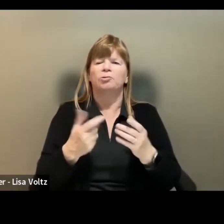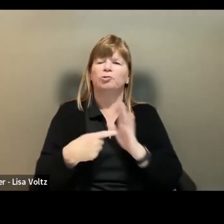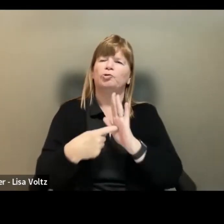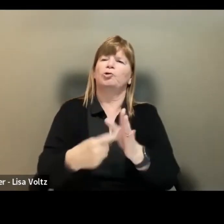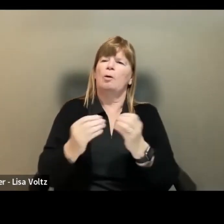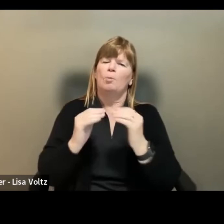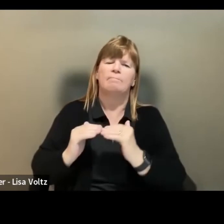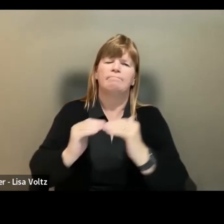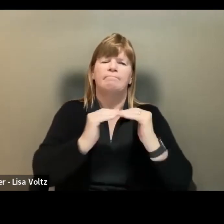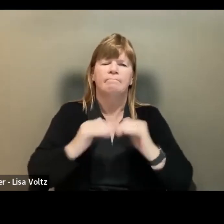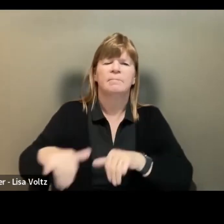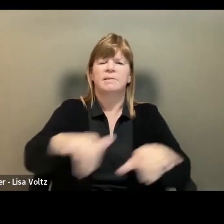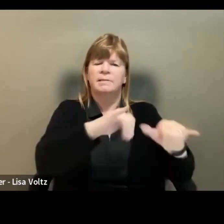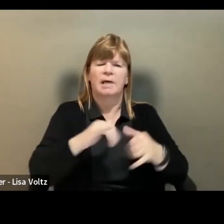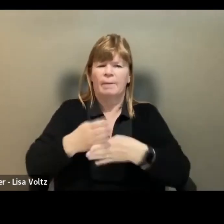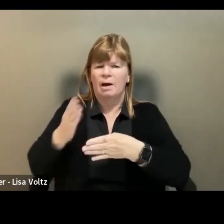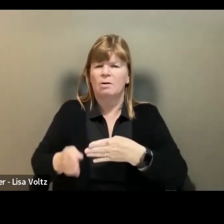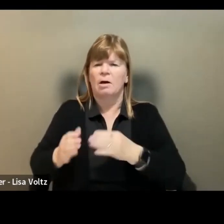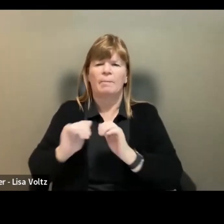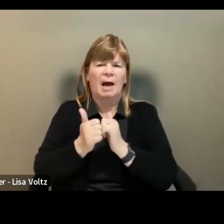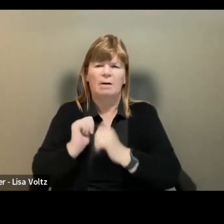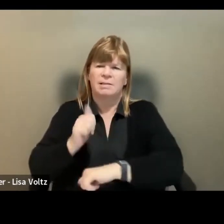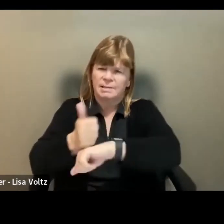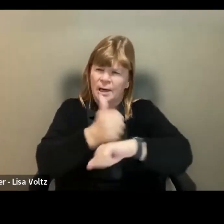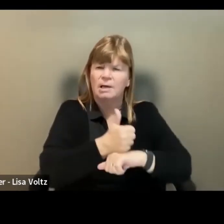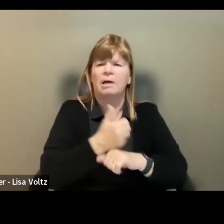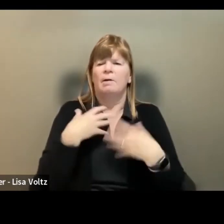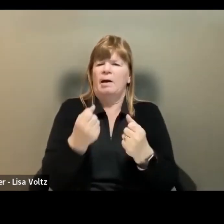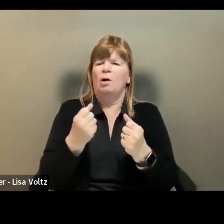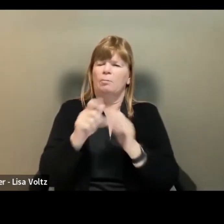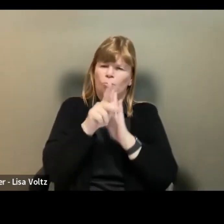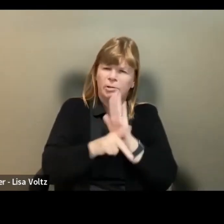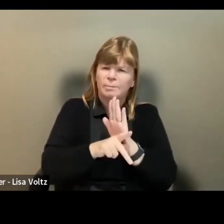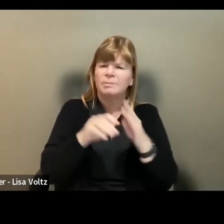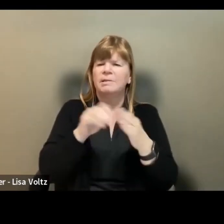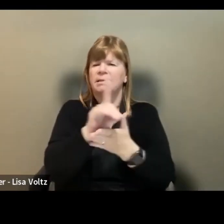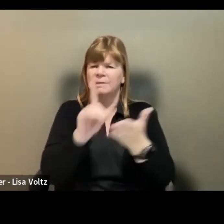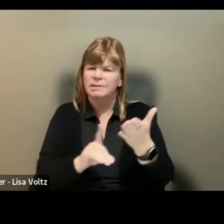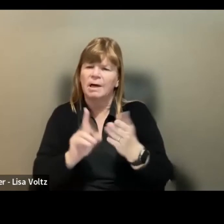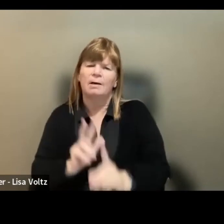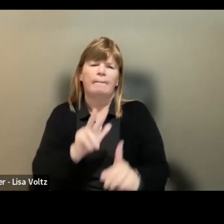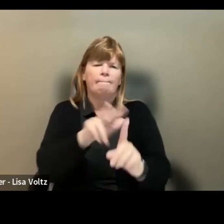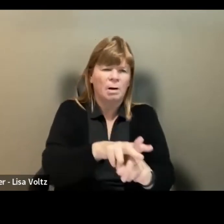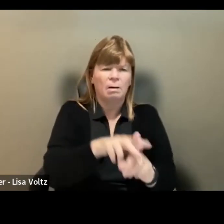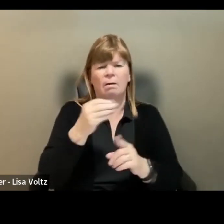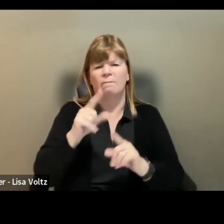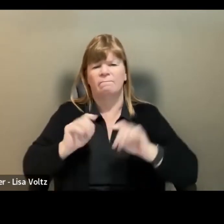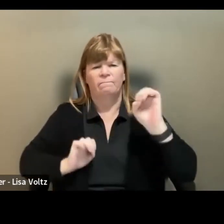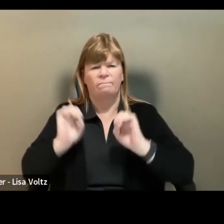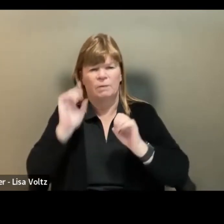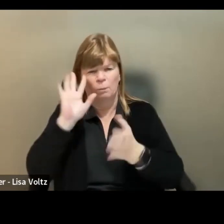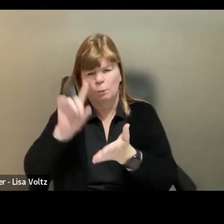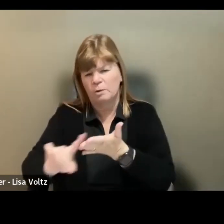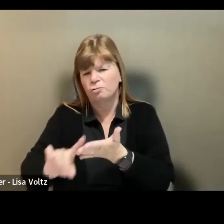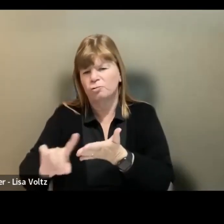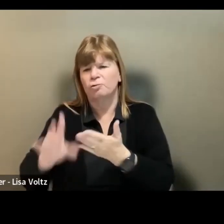outcomes through embedding health equity principles in the design, implementation, and evaluation of research